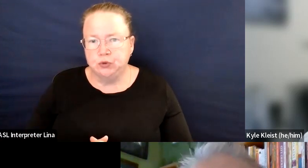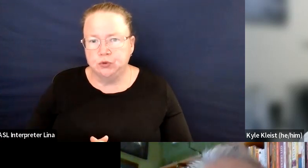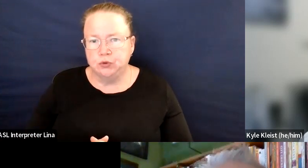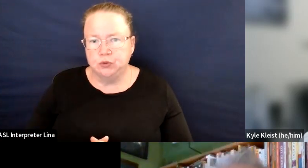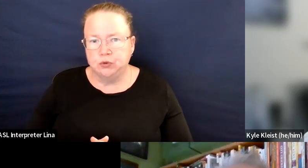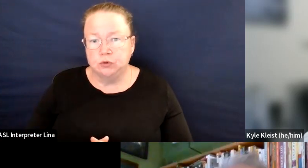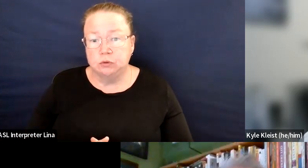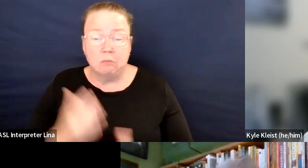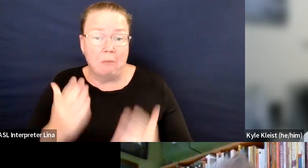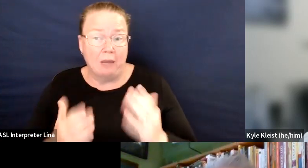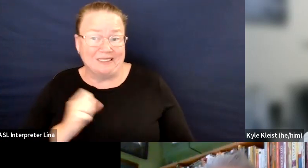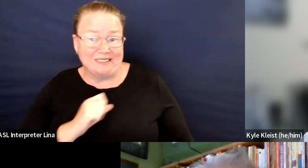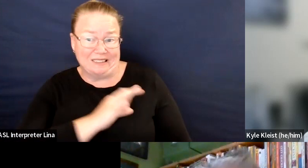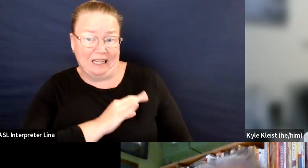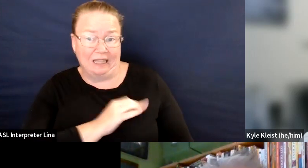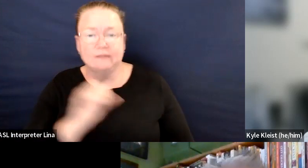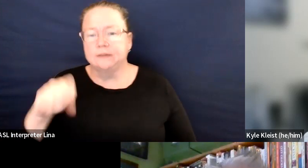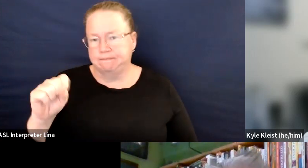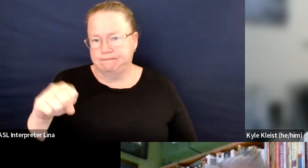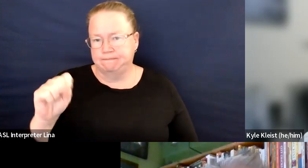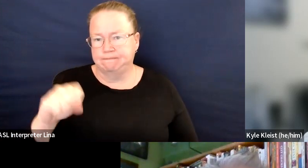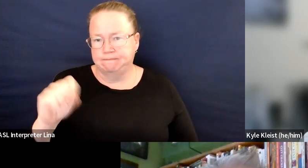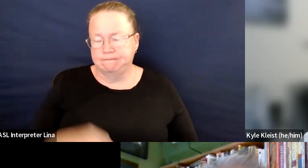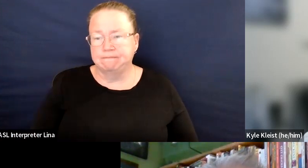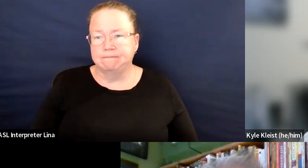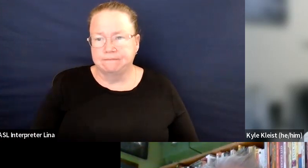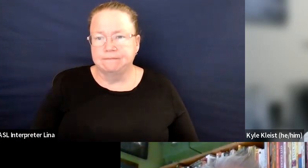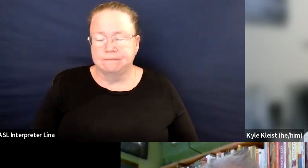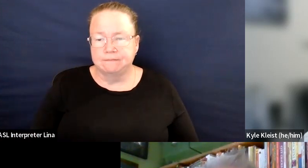possibly even staff? Yes.